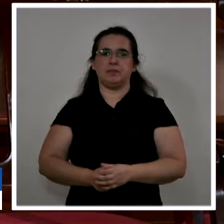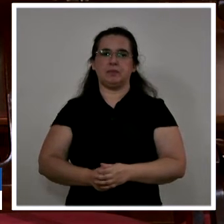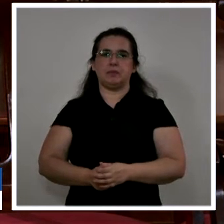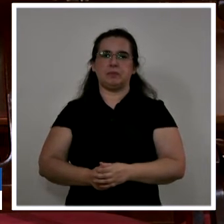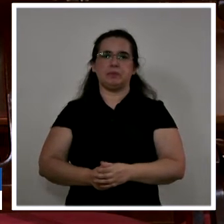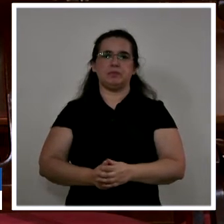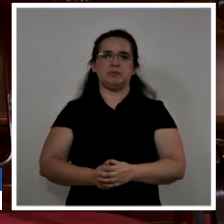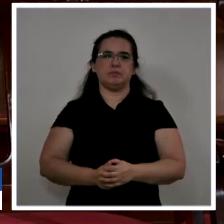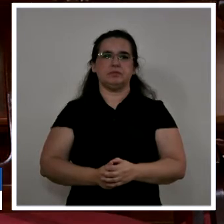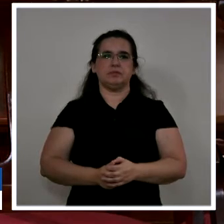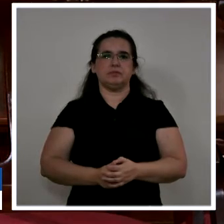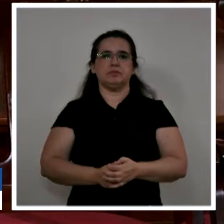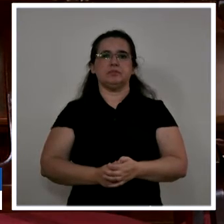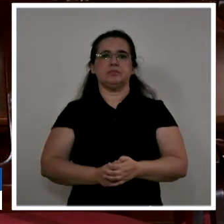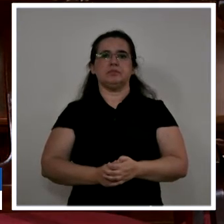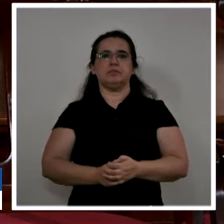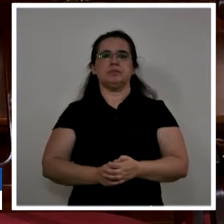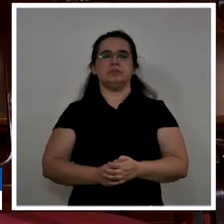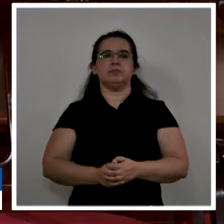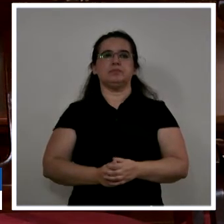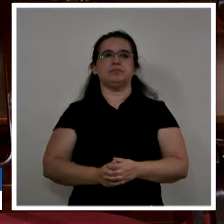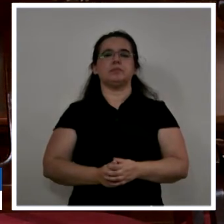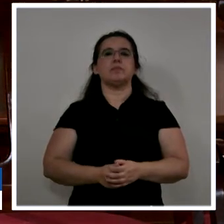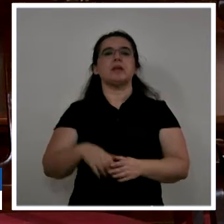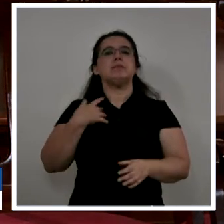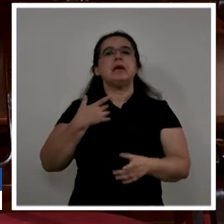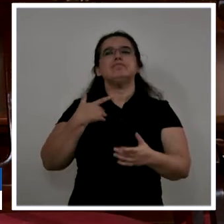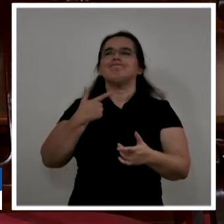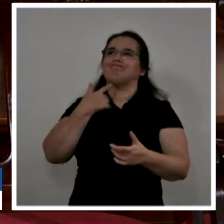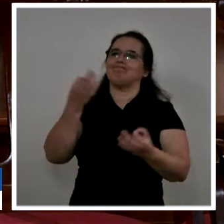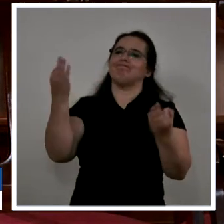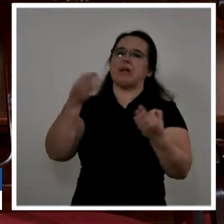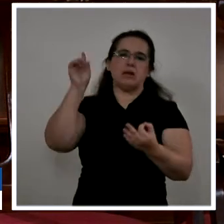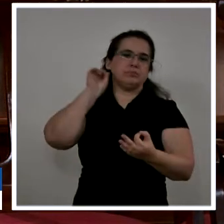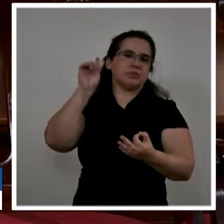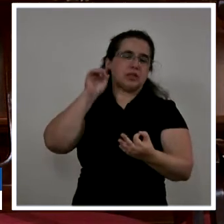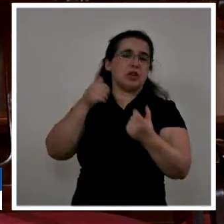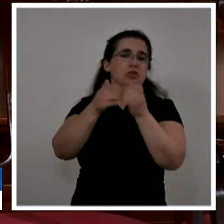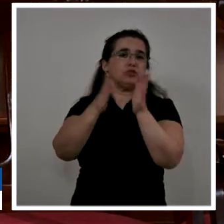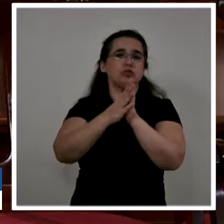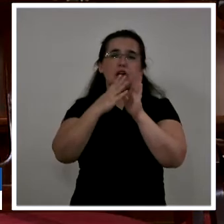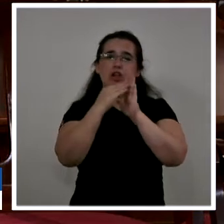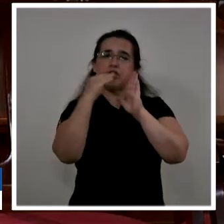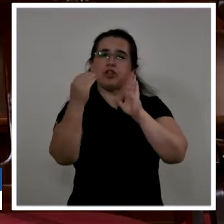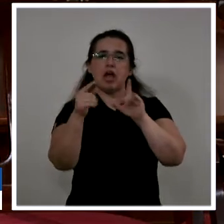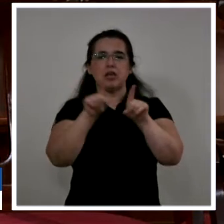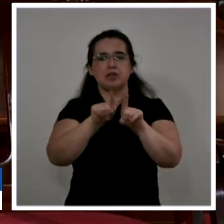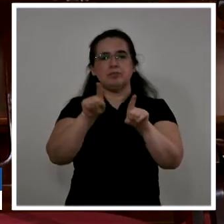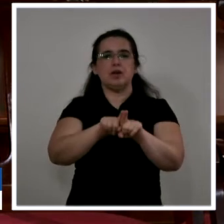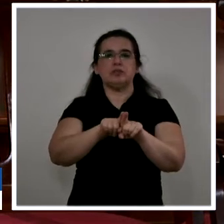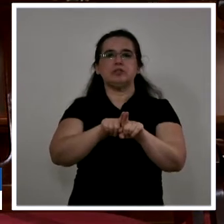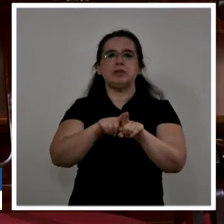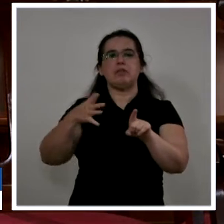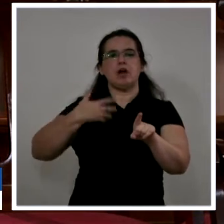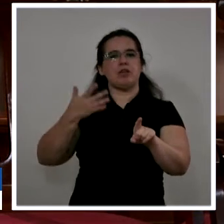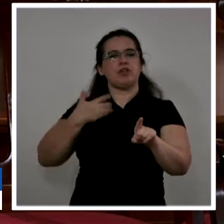make propitiation for the sins of the people. Pelo que convinha que em tudo fosse semelhante a seus irmãos, para ser